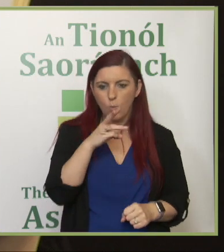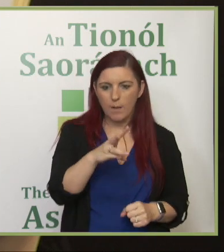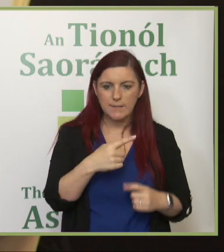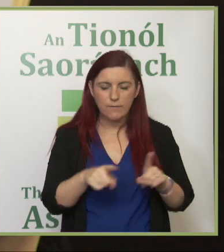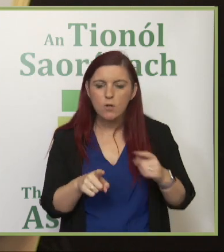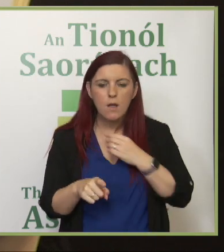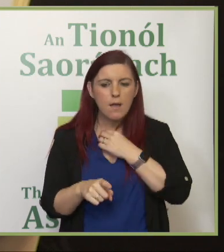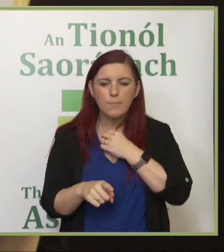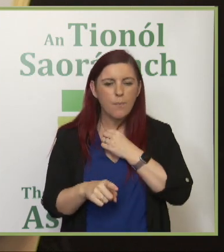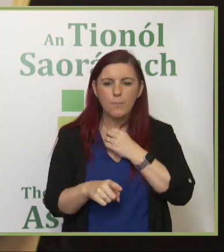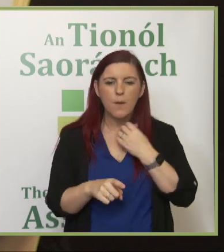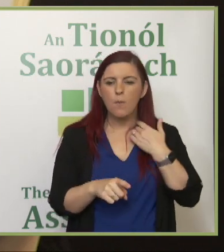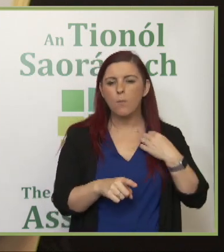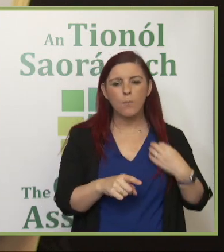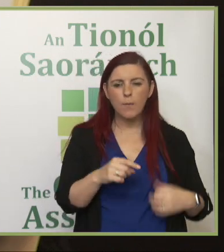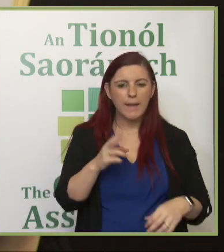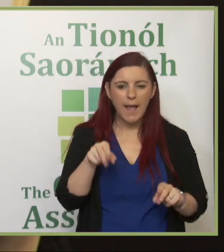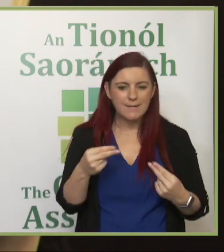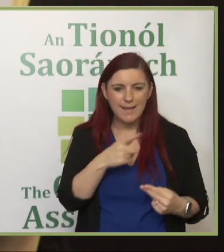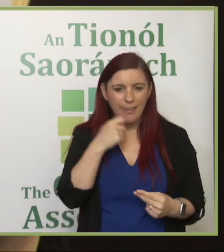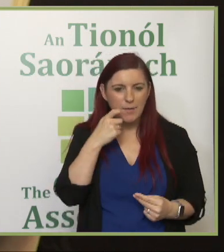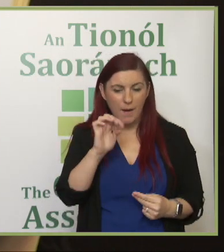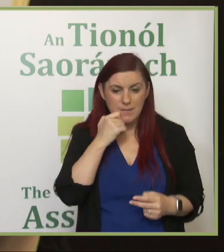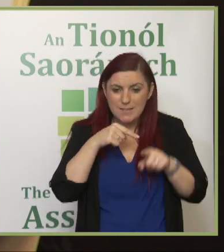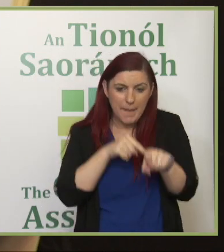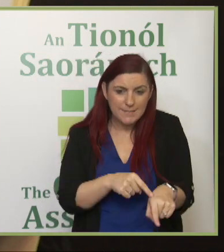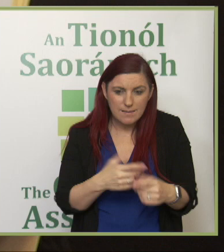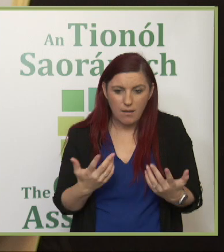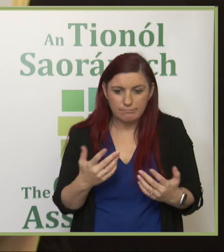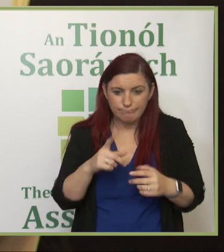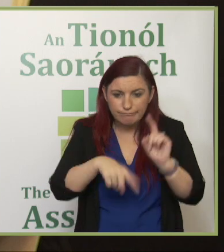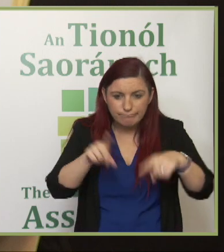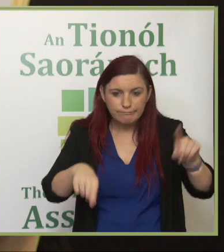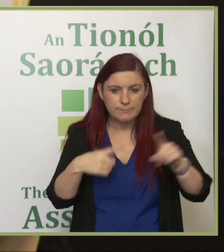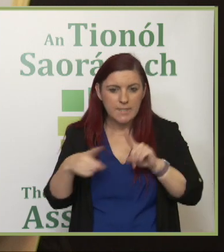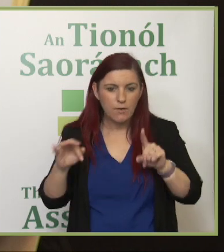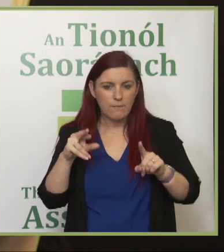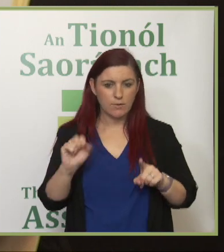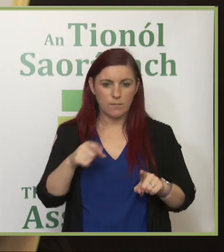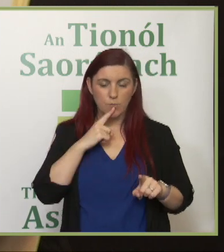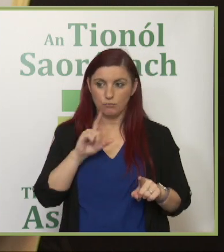Unfortunately, I mean, that would be study dependent and would be based on batches of that drugs. Drugs are that